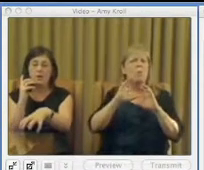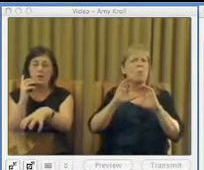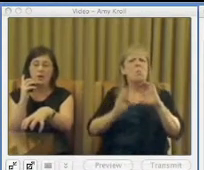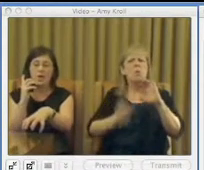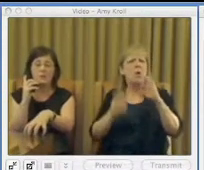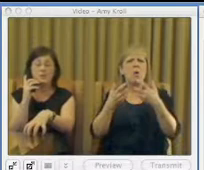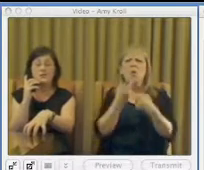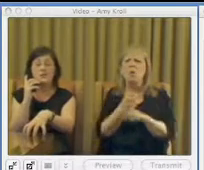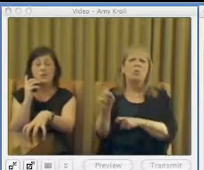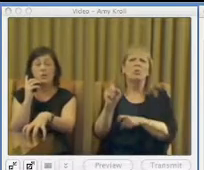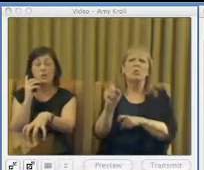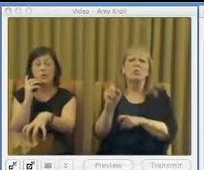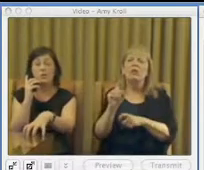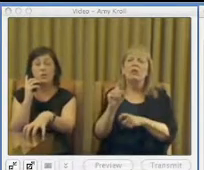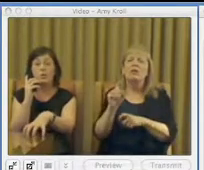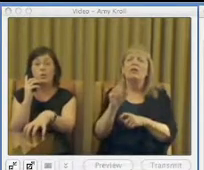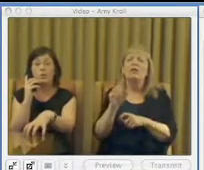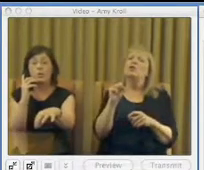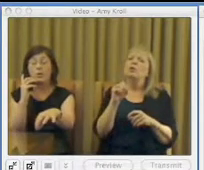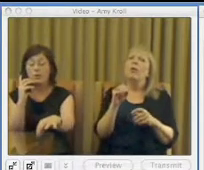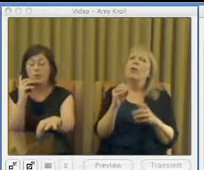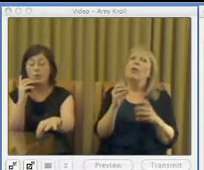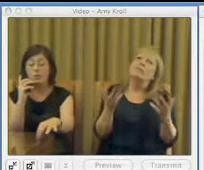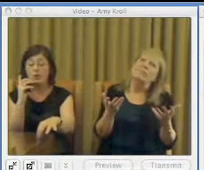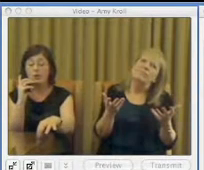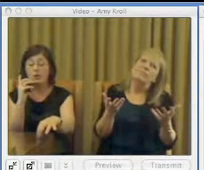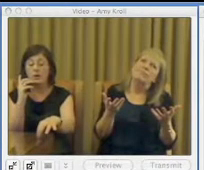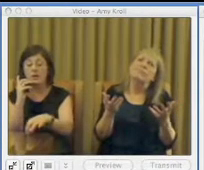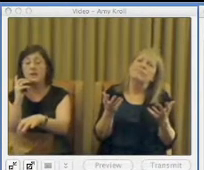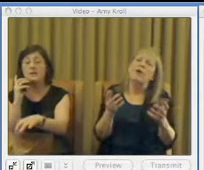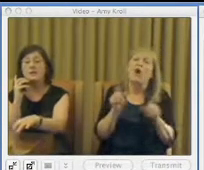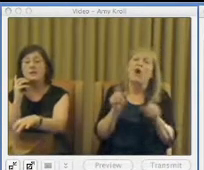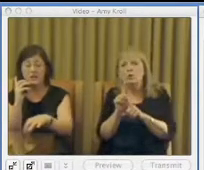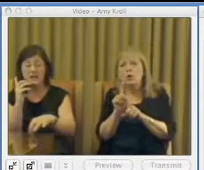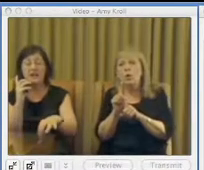place. There are arguments for